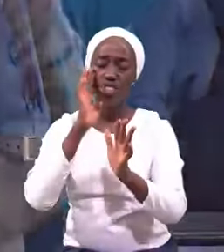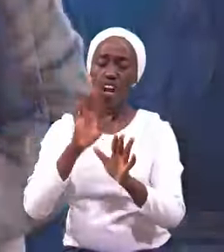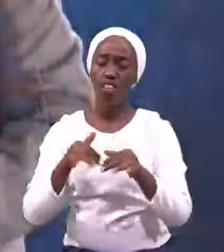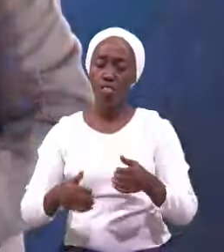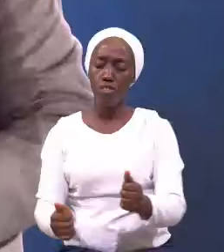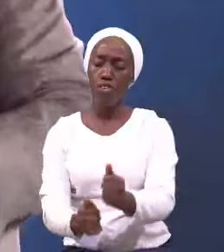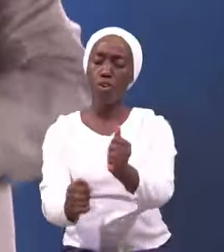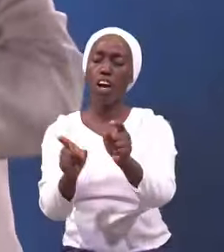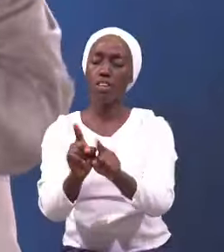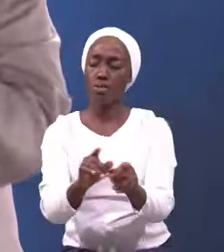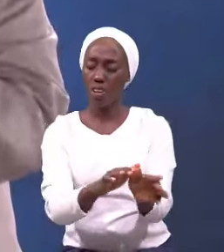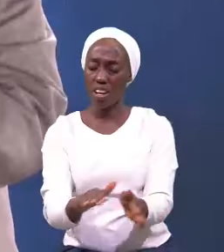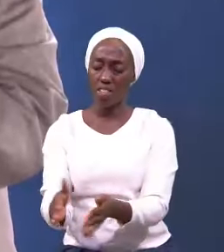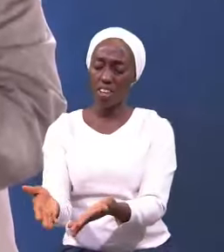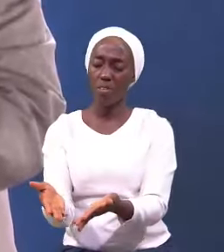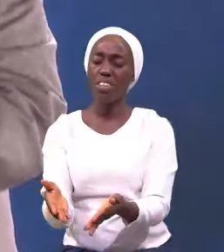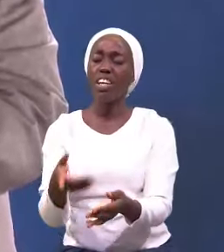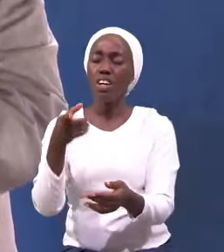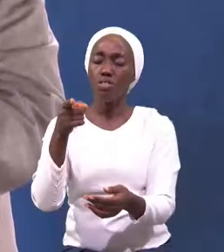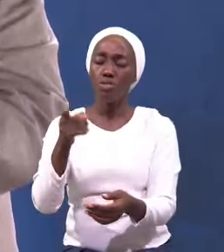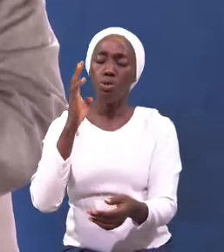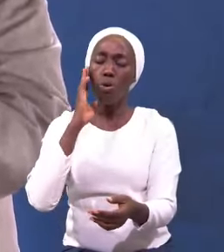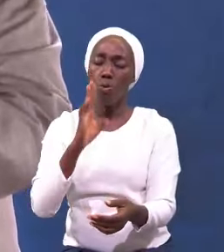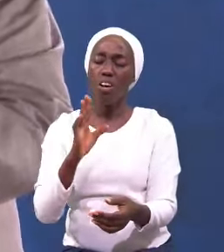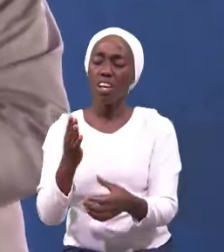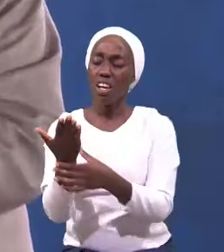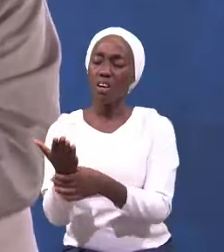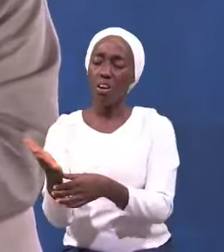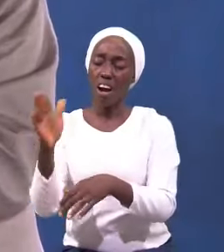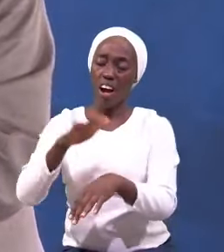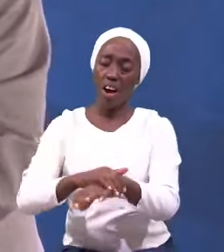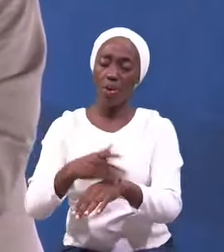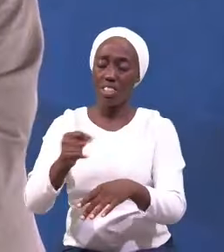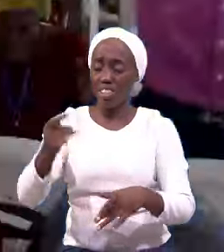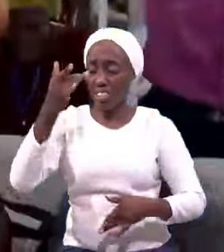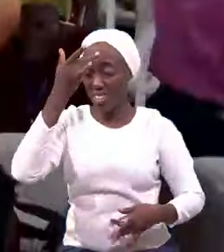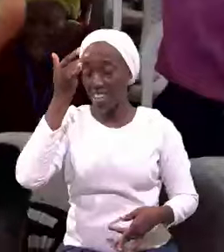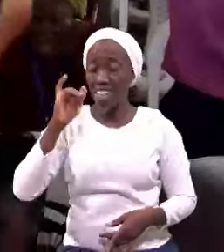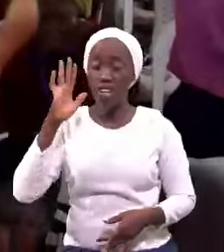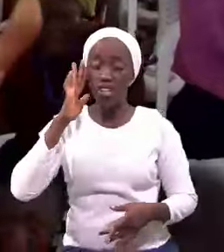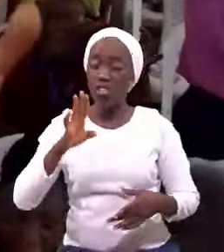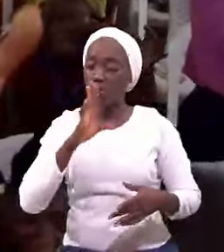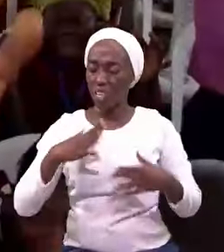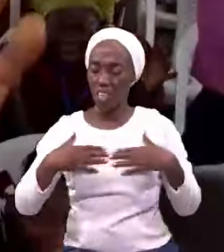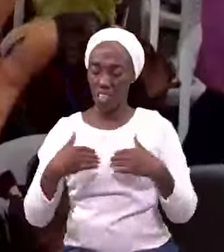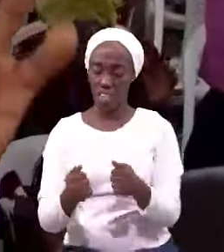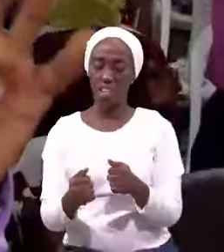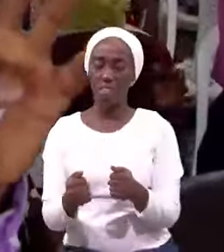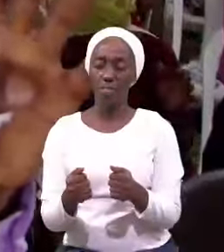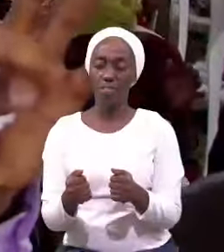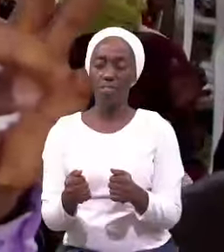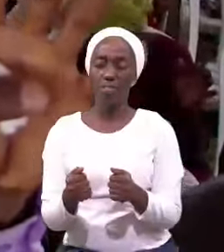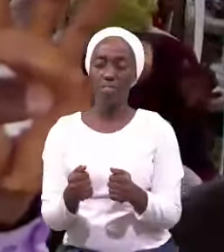believe. You will lay your hands on the sick and they shall recover.